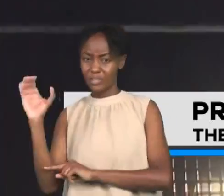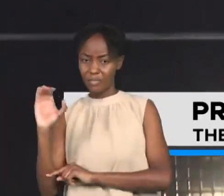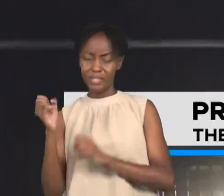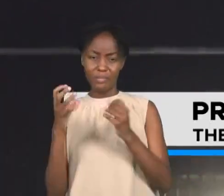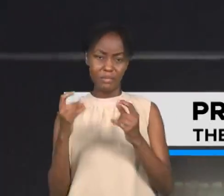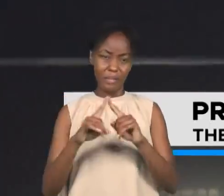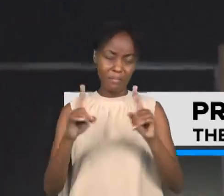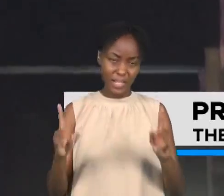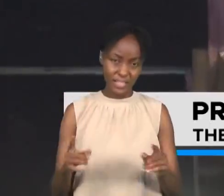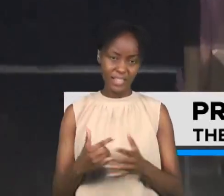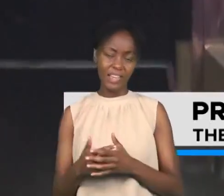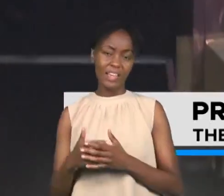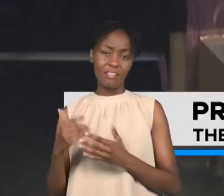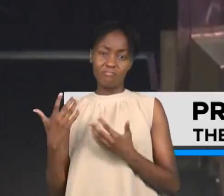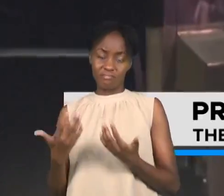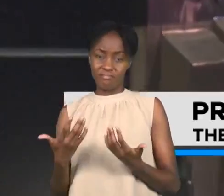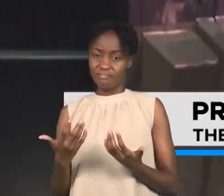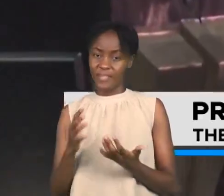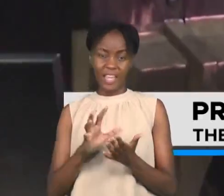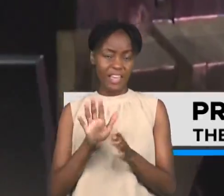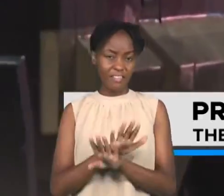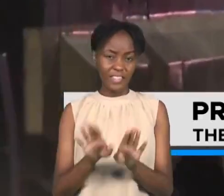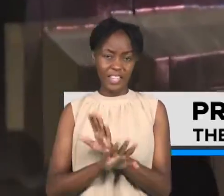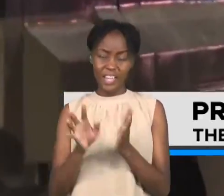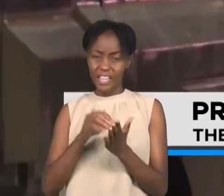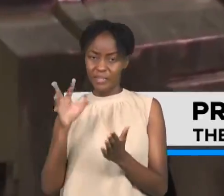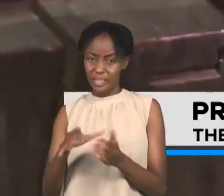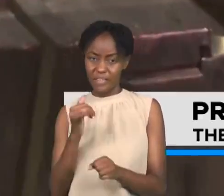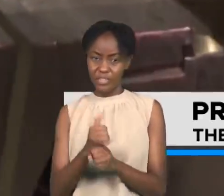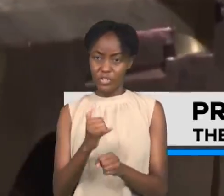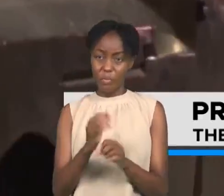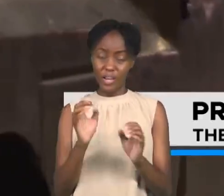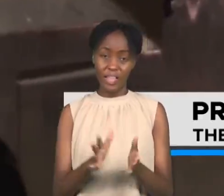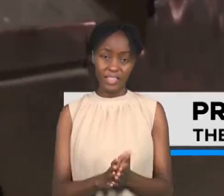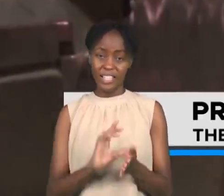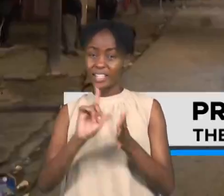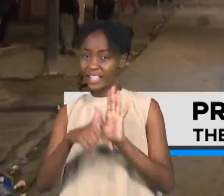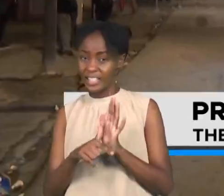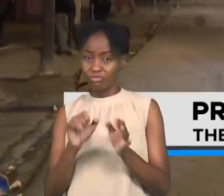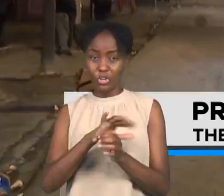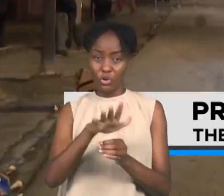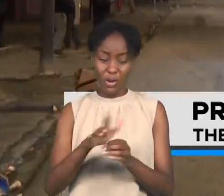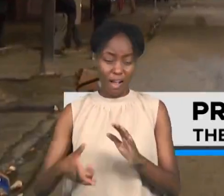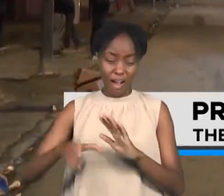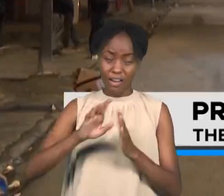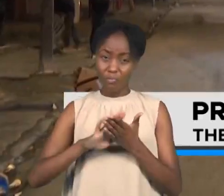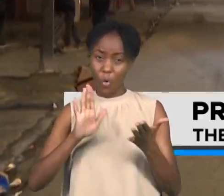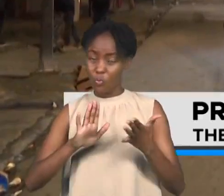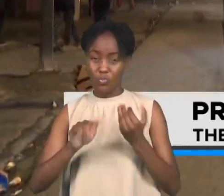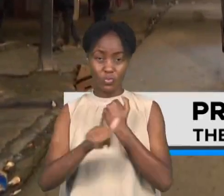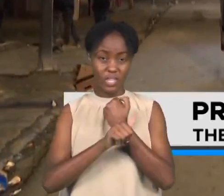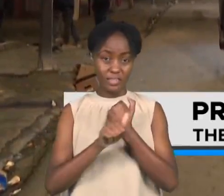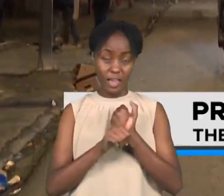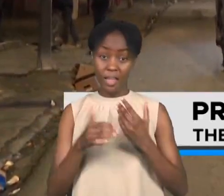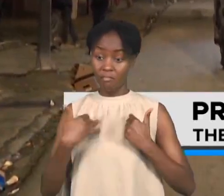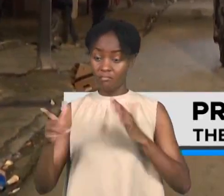are unemployed. Large gatherings are banned due to coronavirus pandemic and the police have been deployed with an overnight curfew